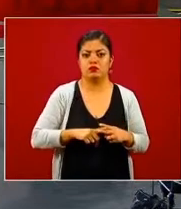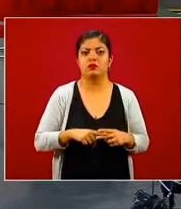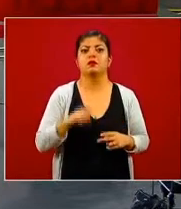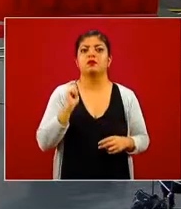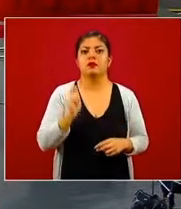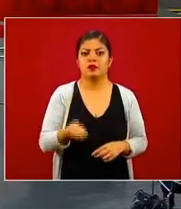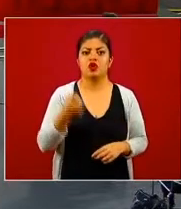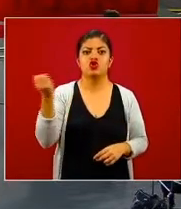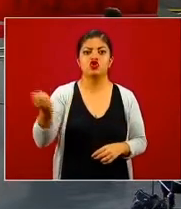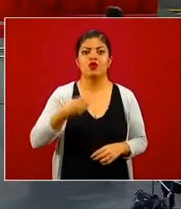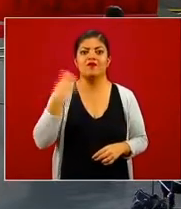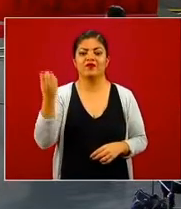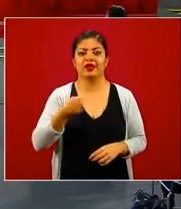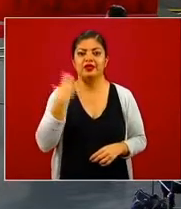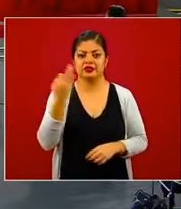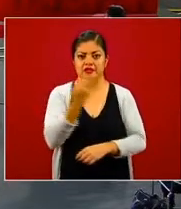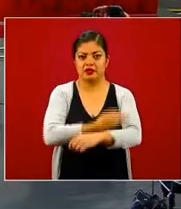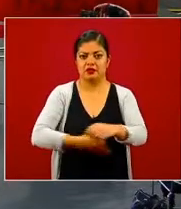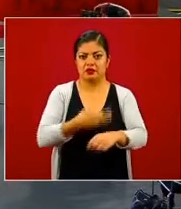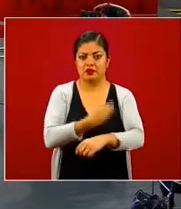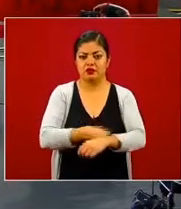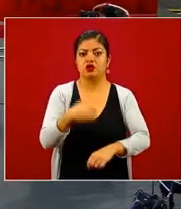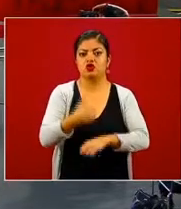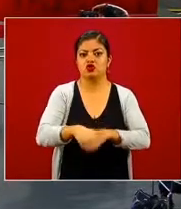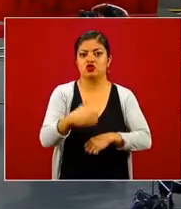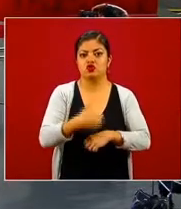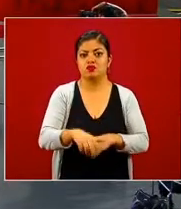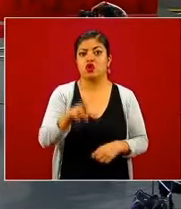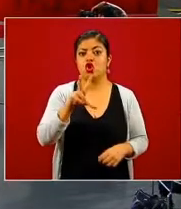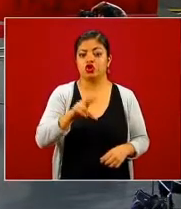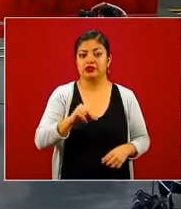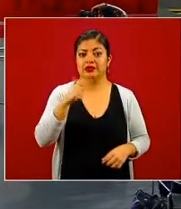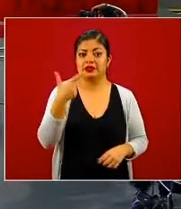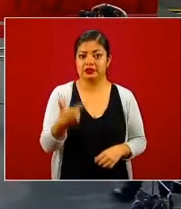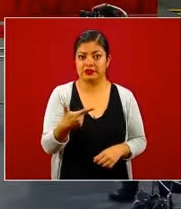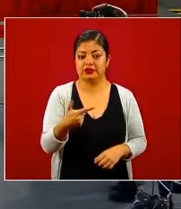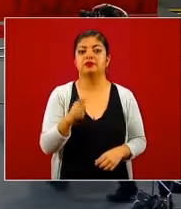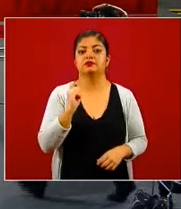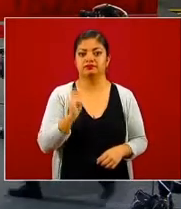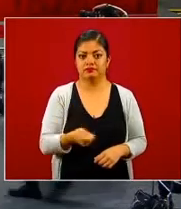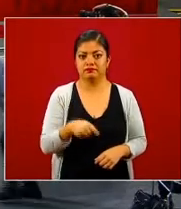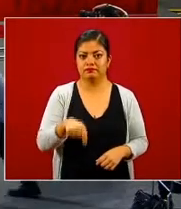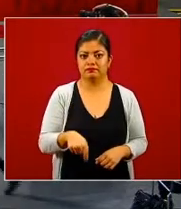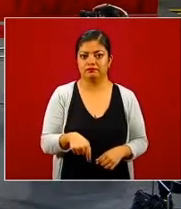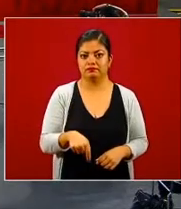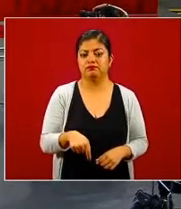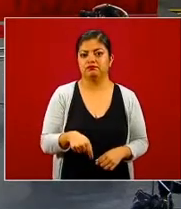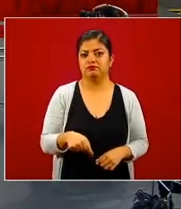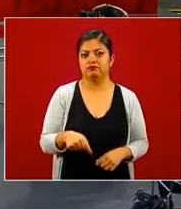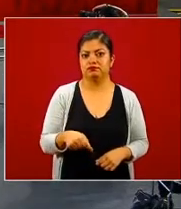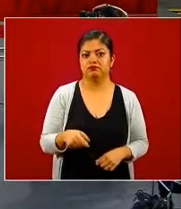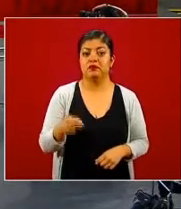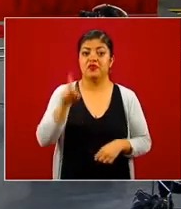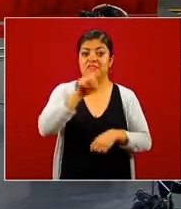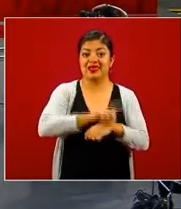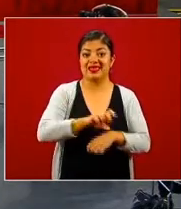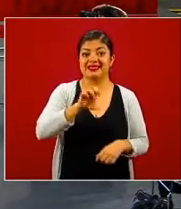you. Let's get started with our nightly conference. This is number